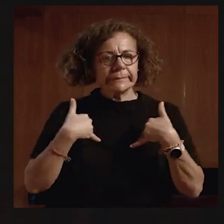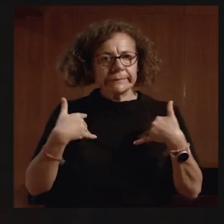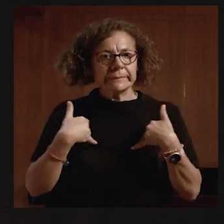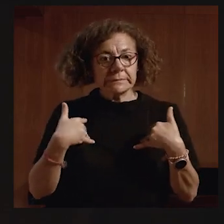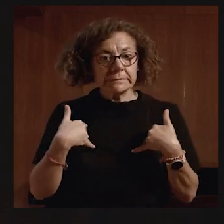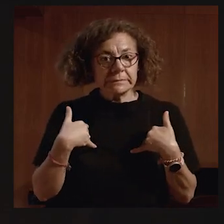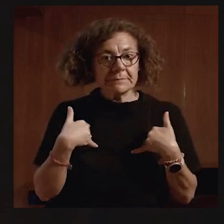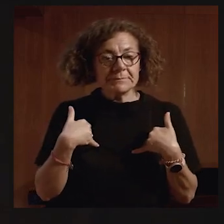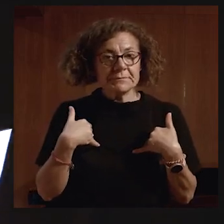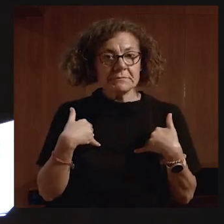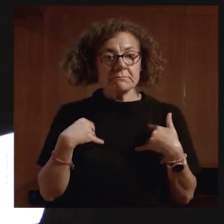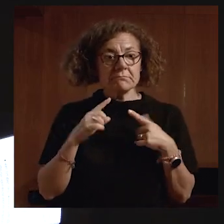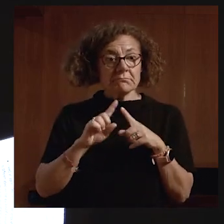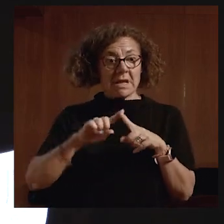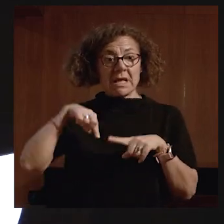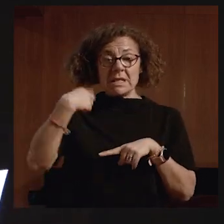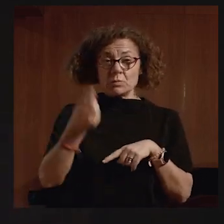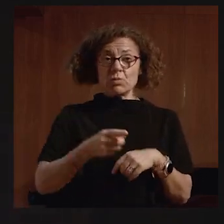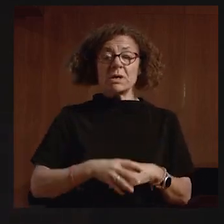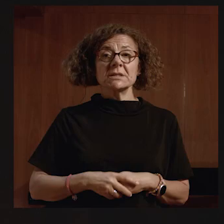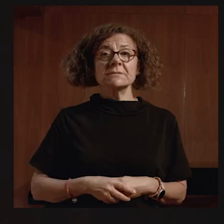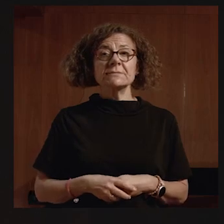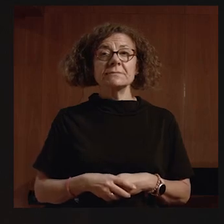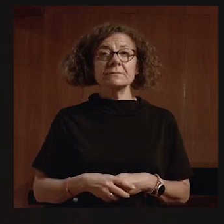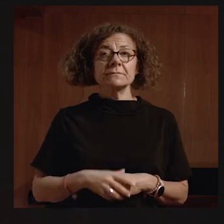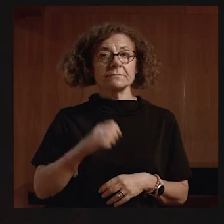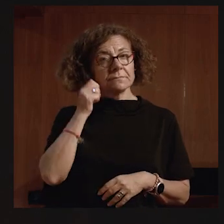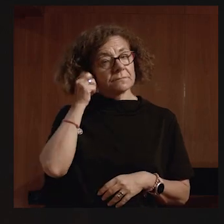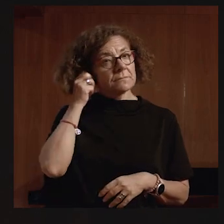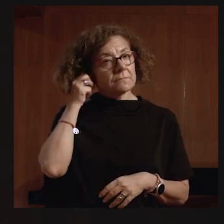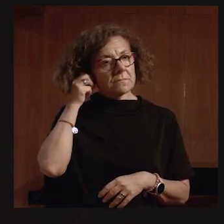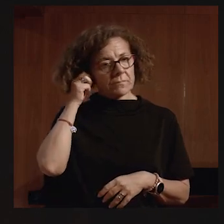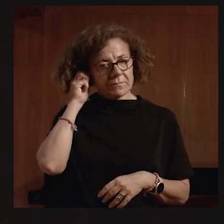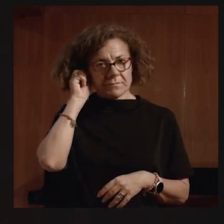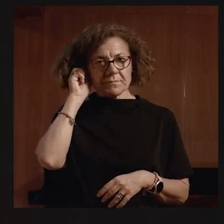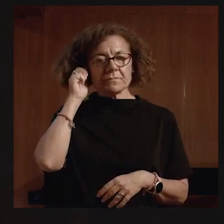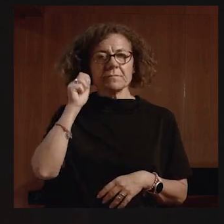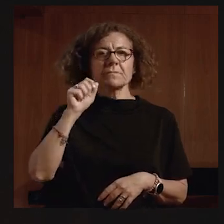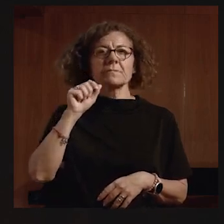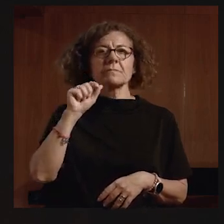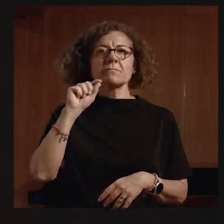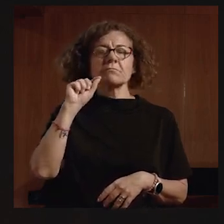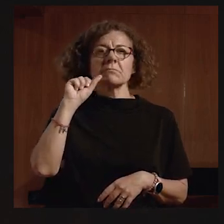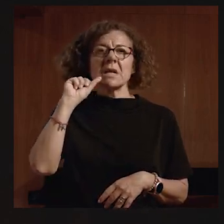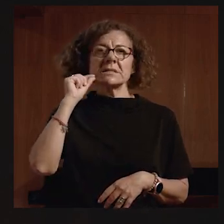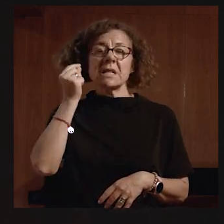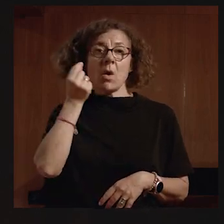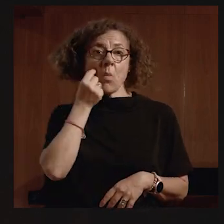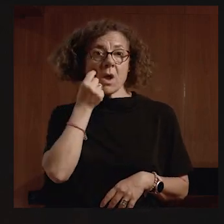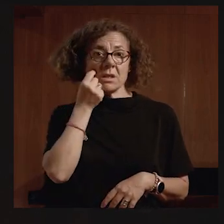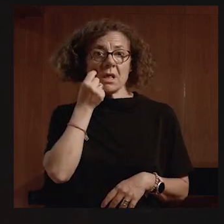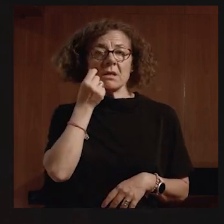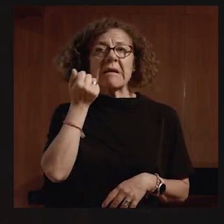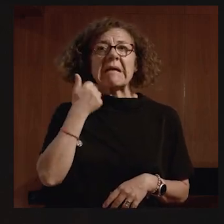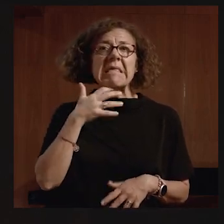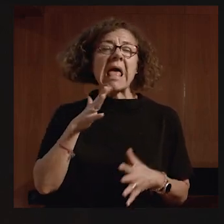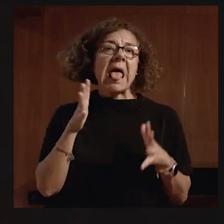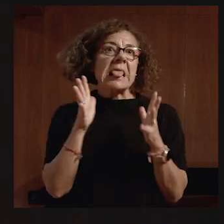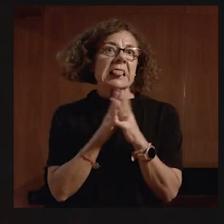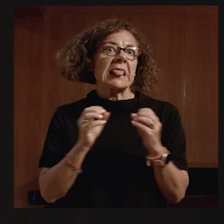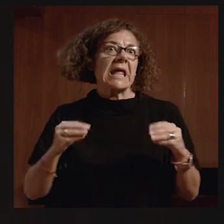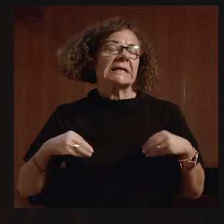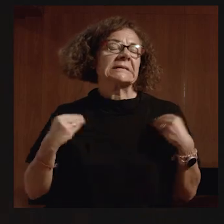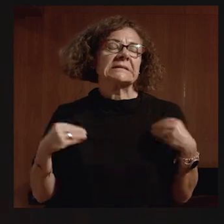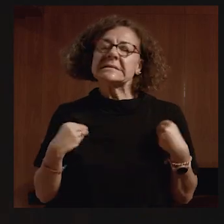of them have stopped enjoying what they're doing. They've just been doing it because this is what they've been programmed to do for a long time. And it can